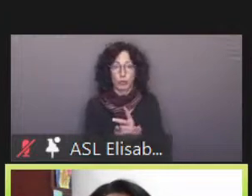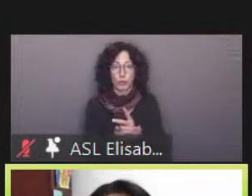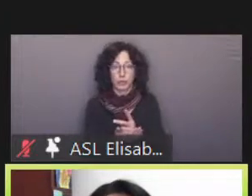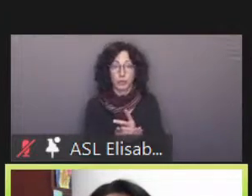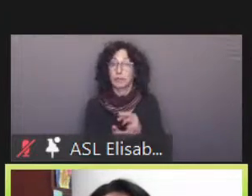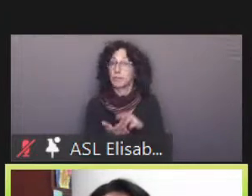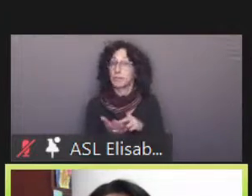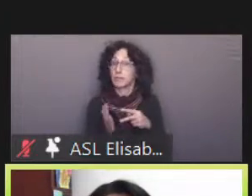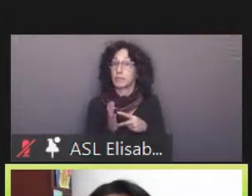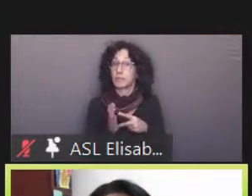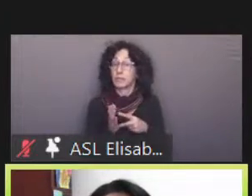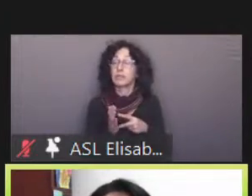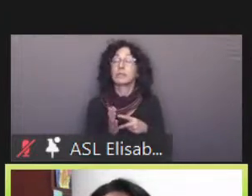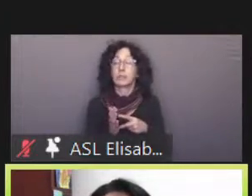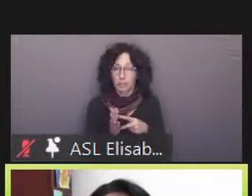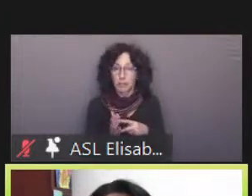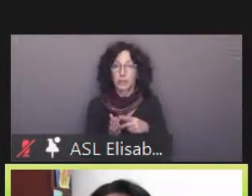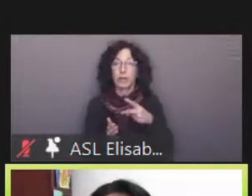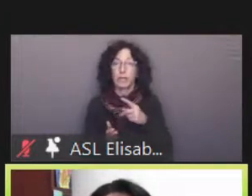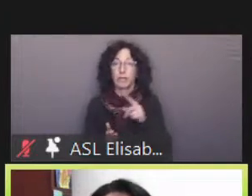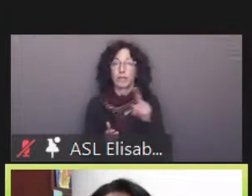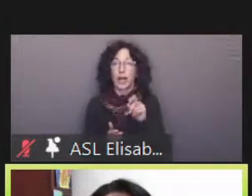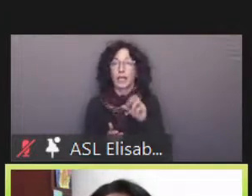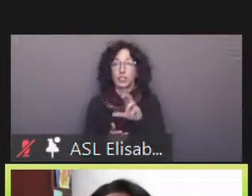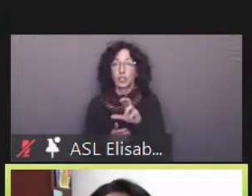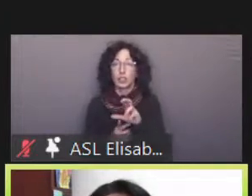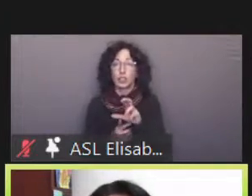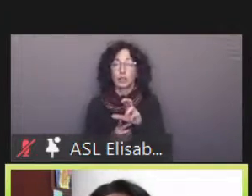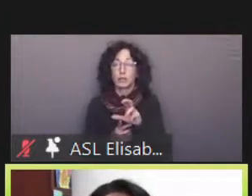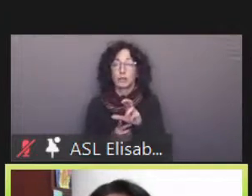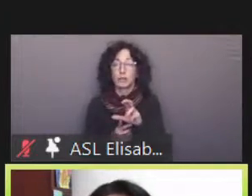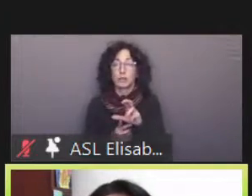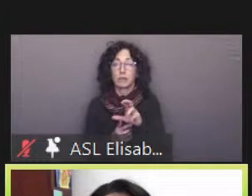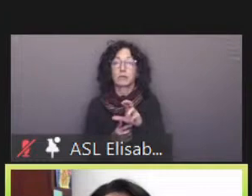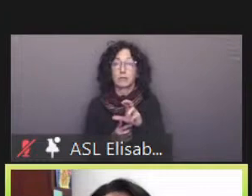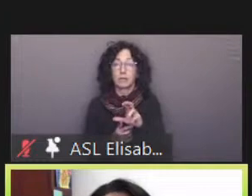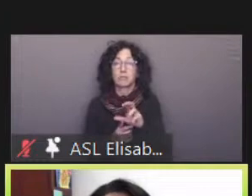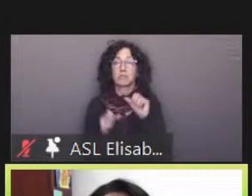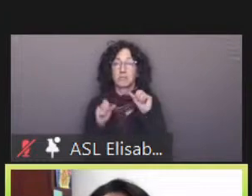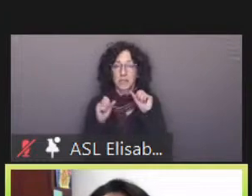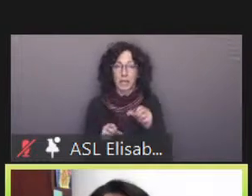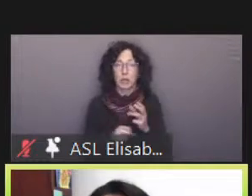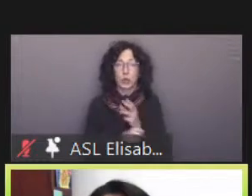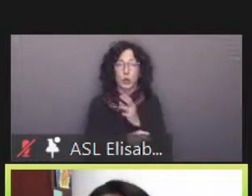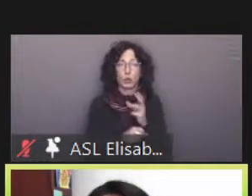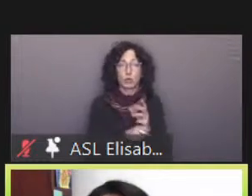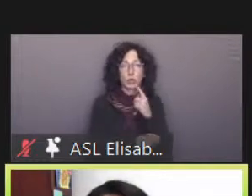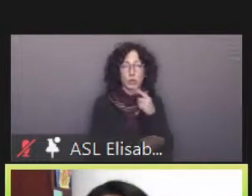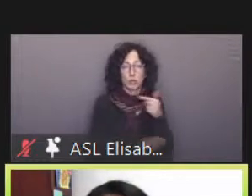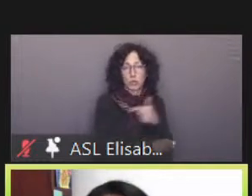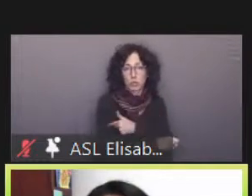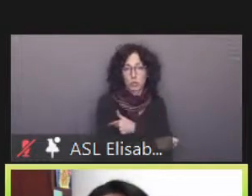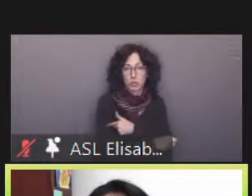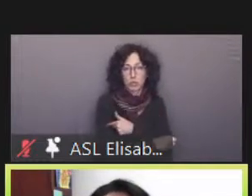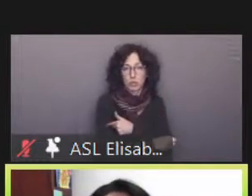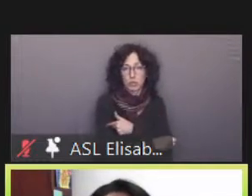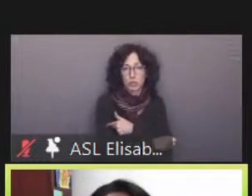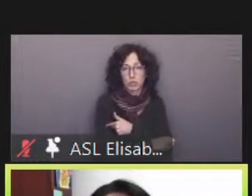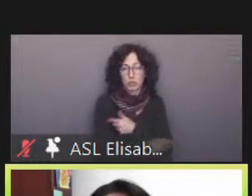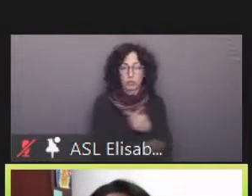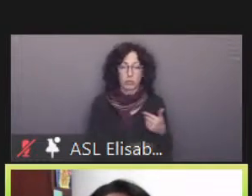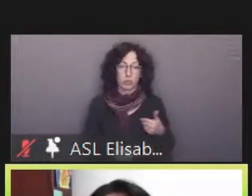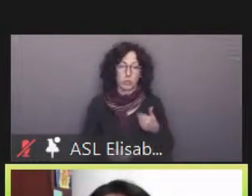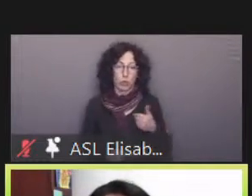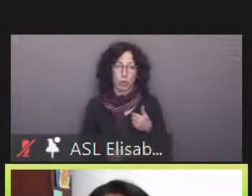the Pfizer-BioNTech vaccine to be extended and given to youth who are age 12 to 15 years